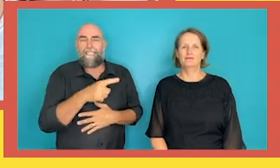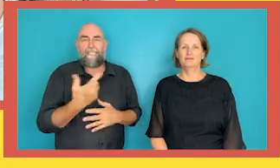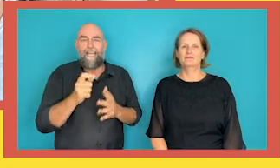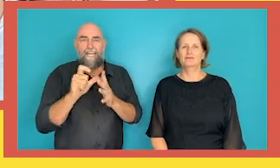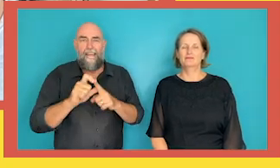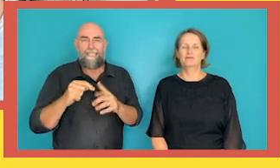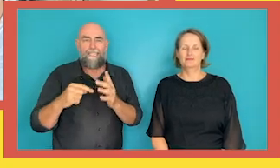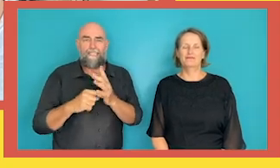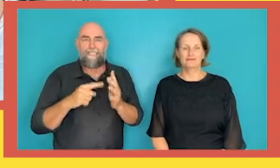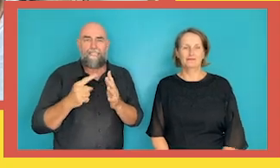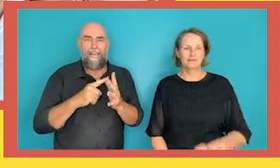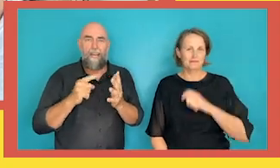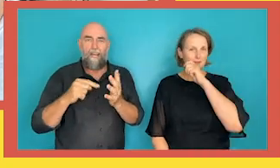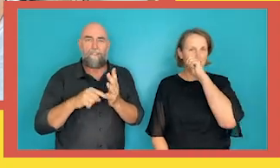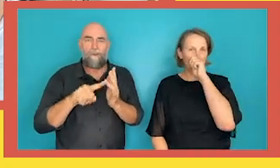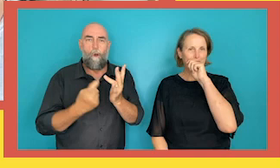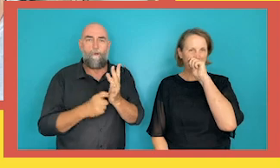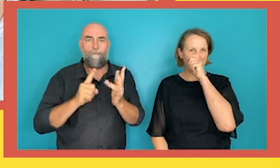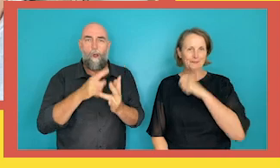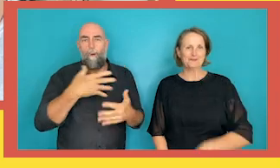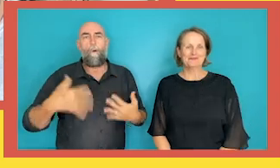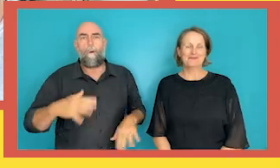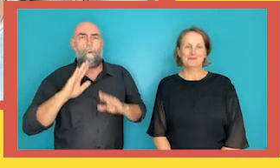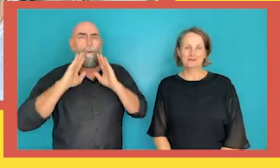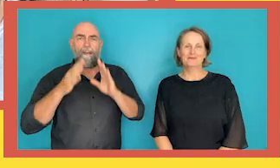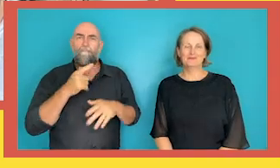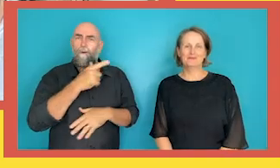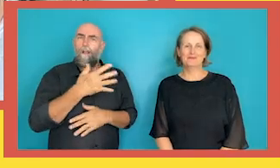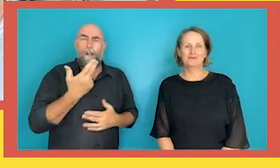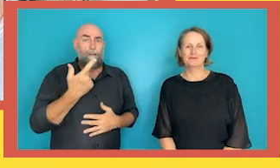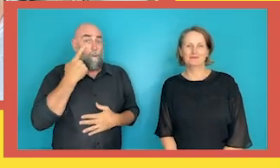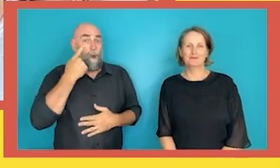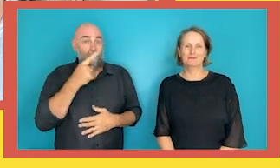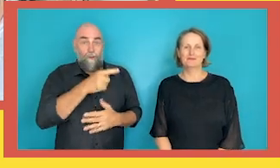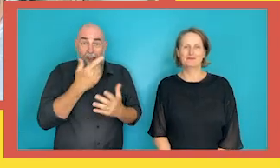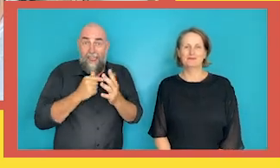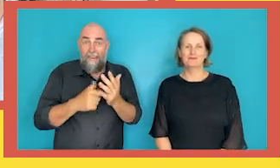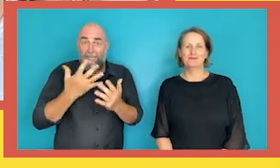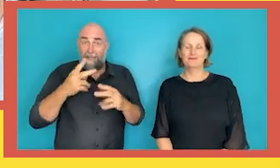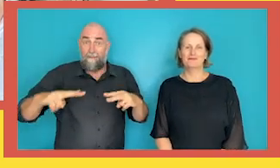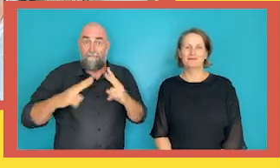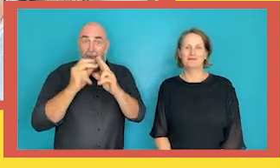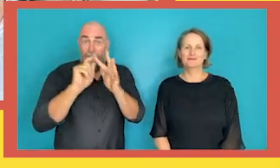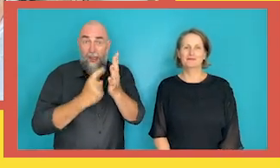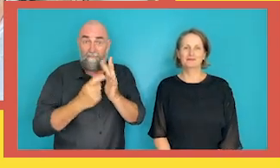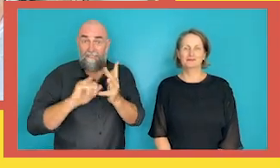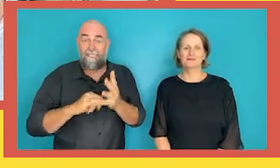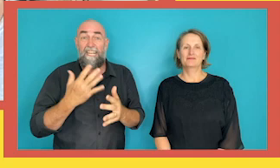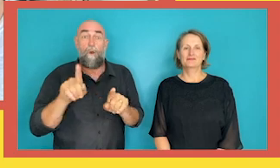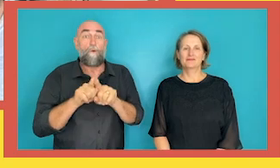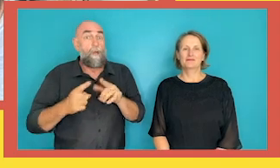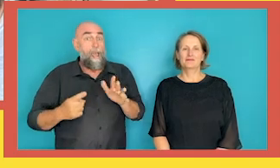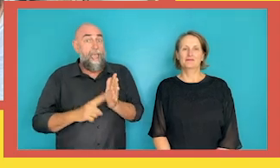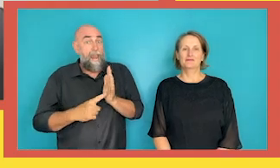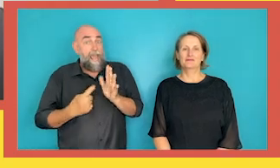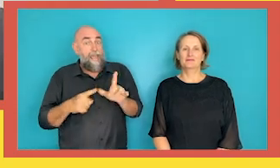happy, and she's look out for Paris, and look out, I guess, in LA. She's just going to be improving throughout